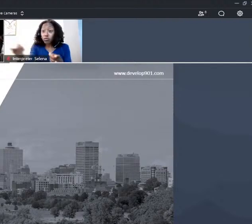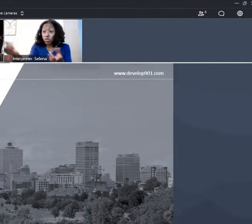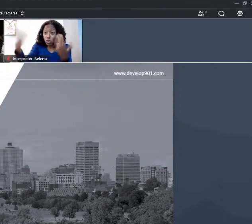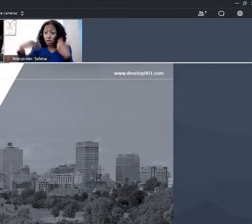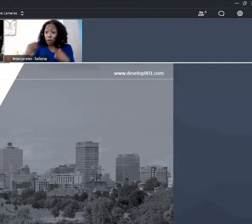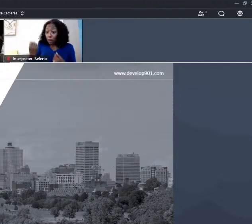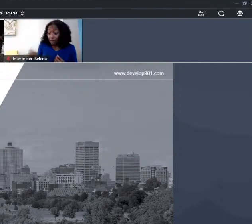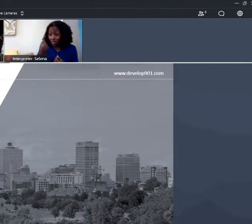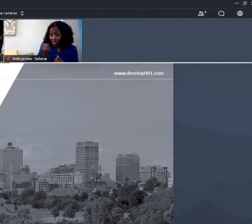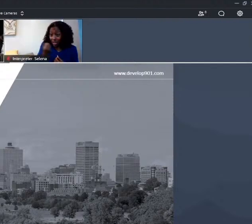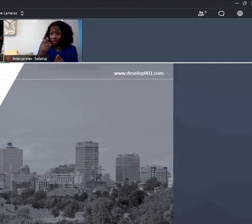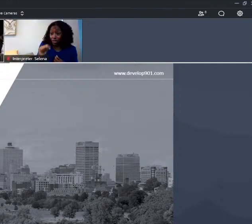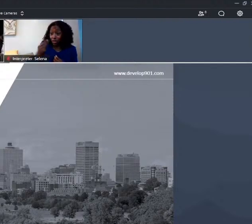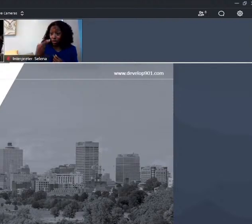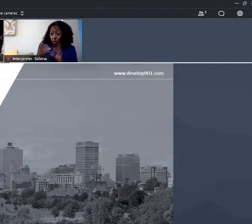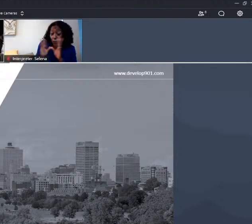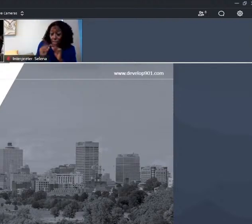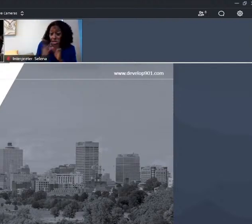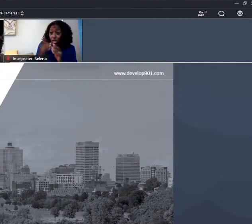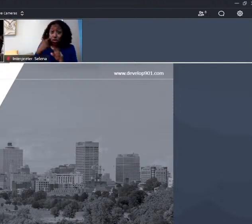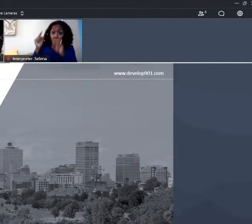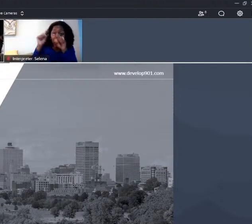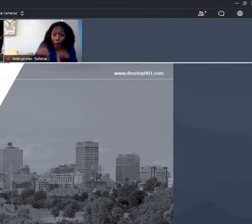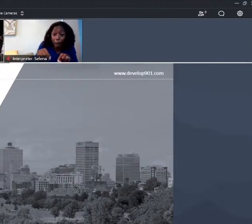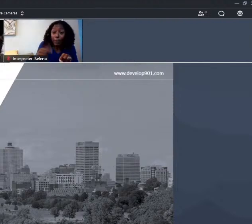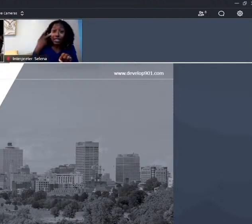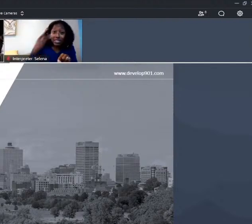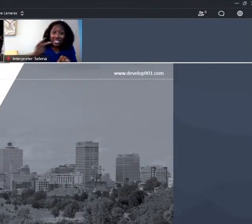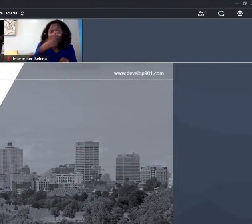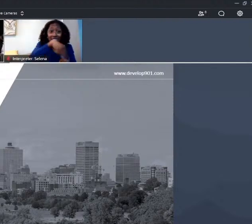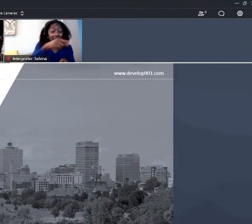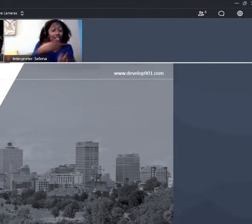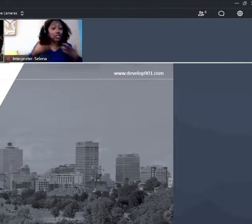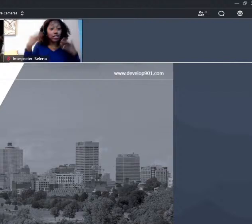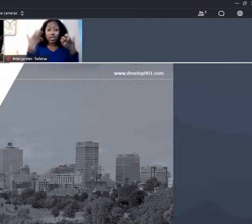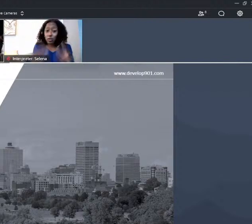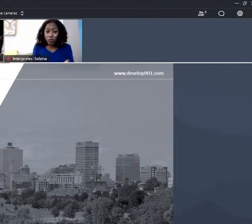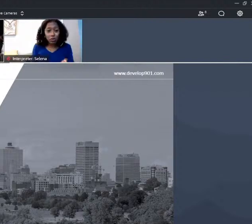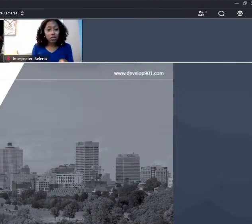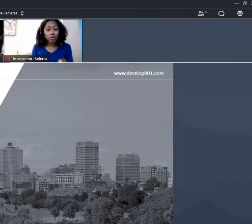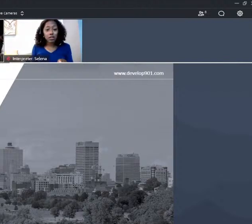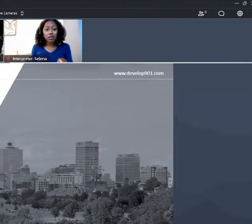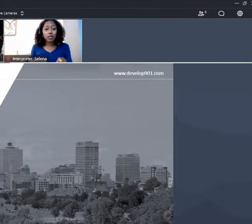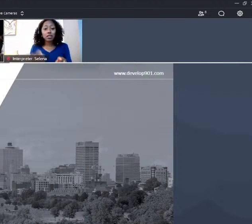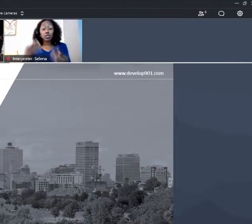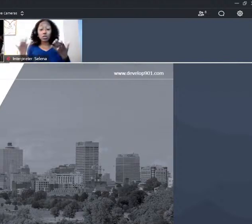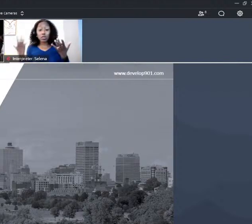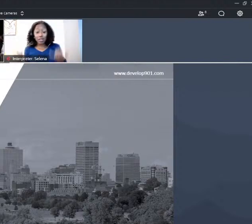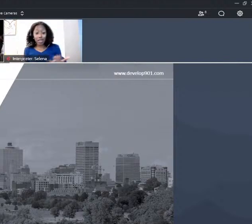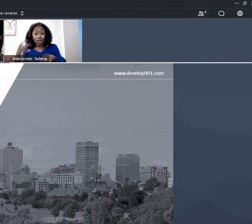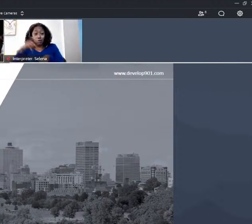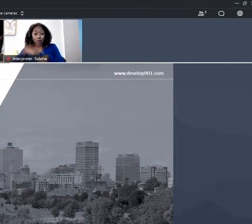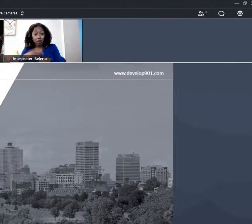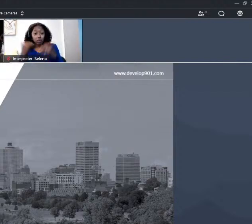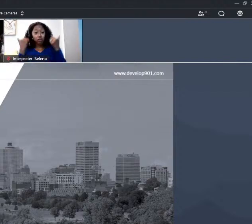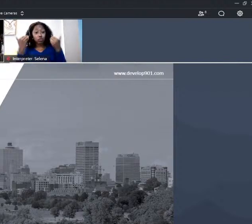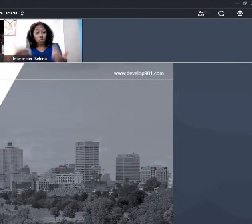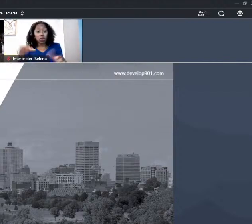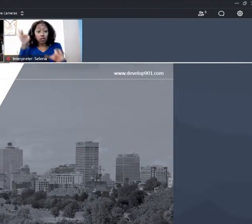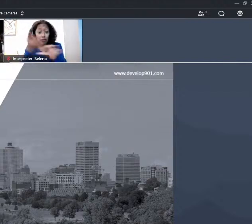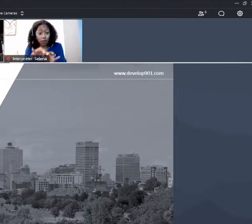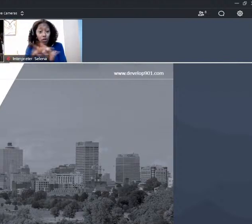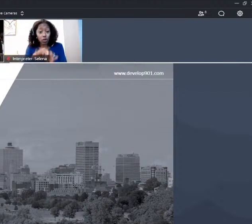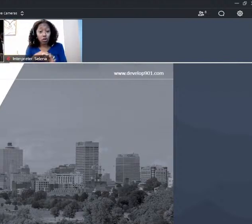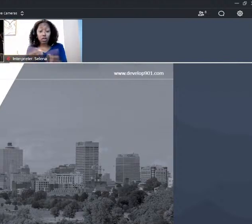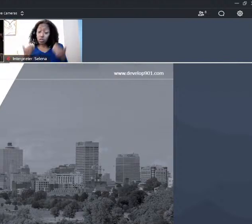them say that that's not what we want. So the only option is, at this point, is to call for the vote. And that's what I would like